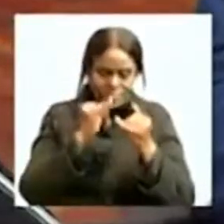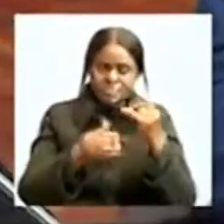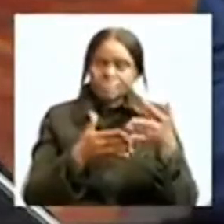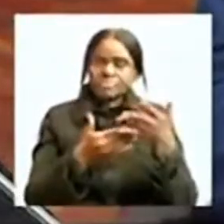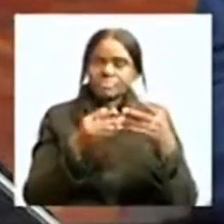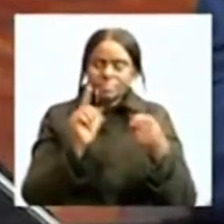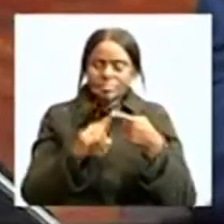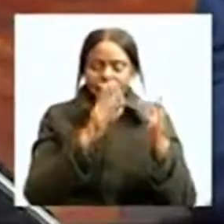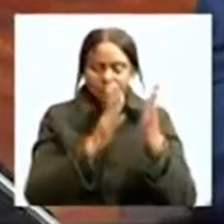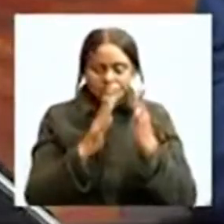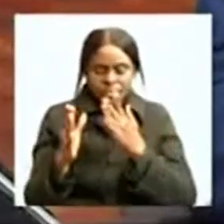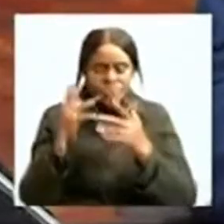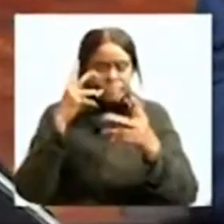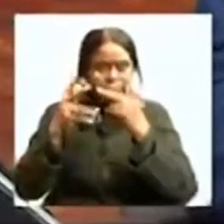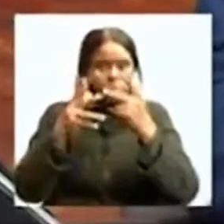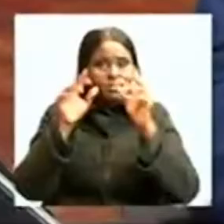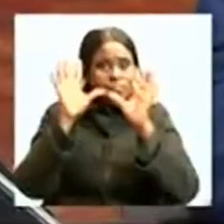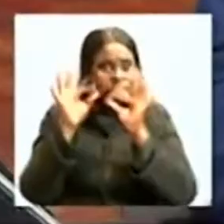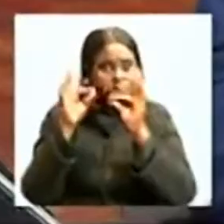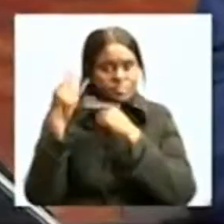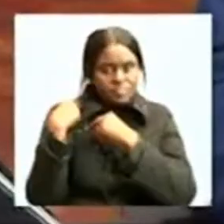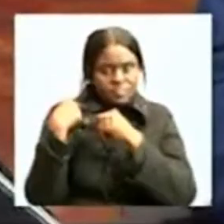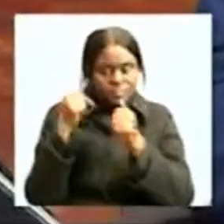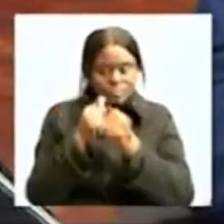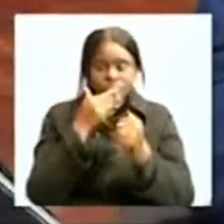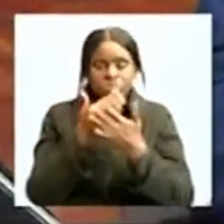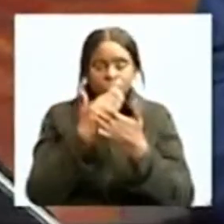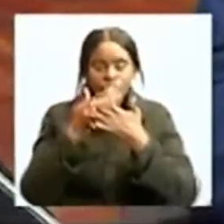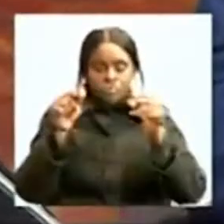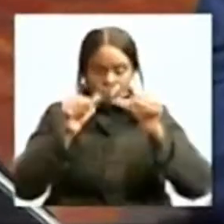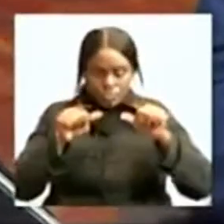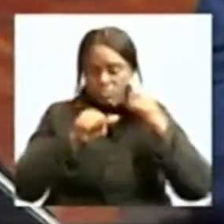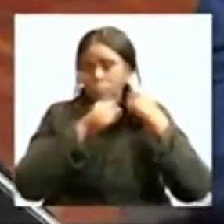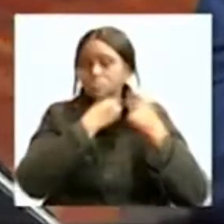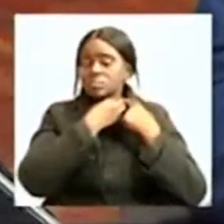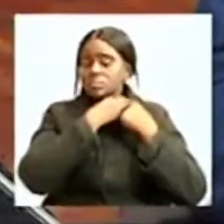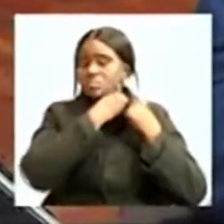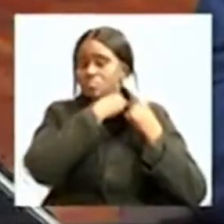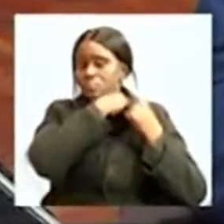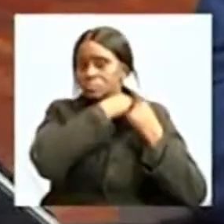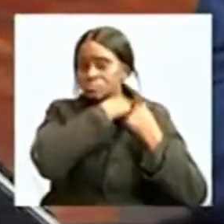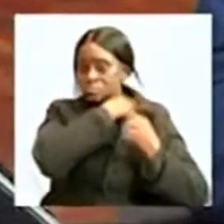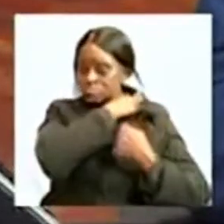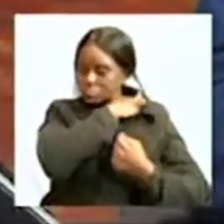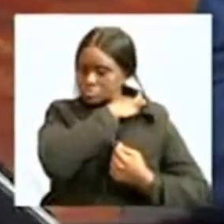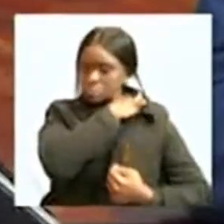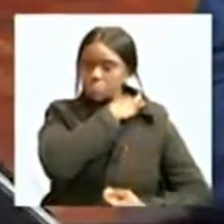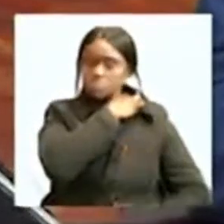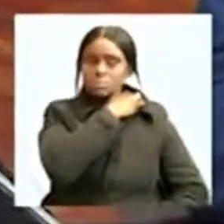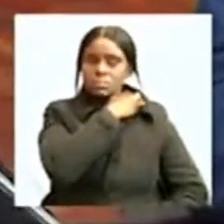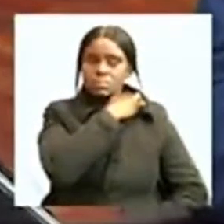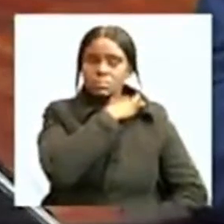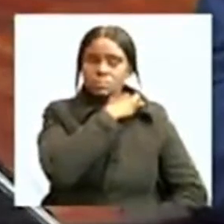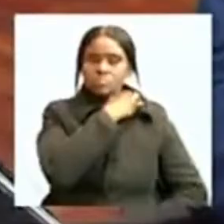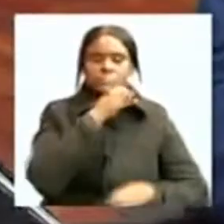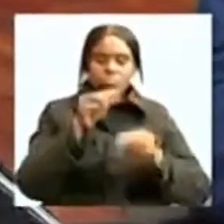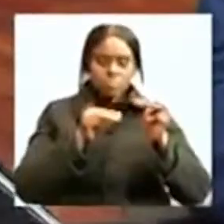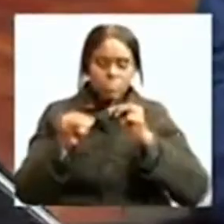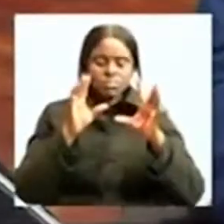documentation impedes transparency, accountability, and proper auditing, increasing the risk of fraud and